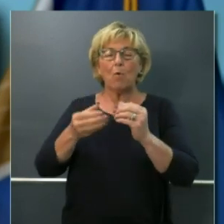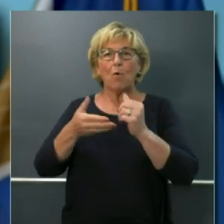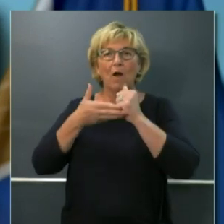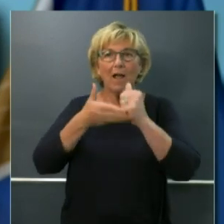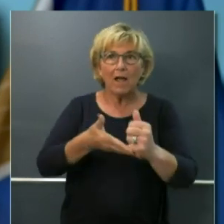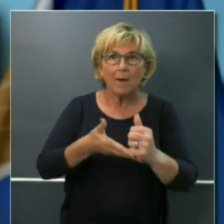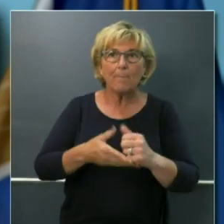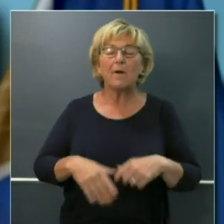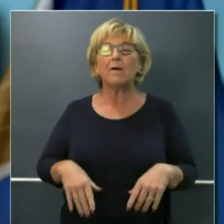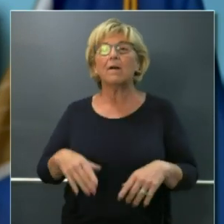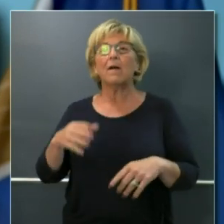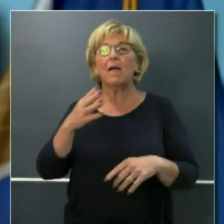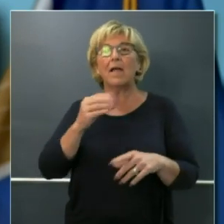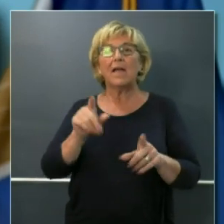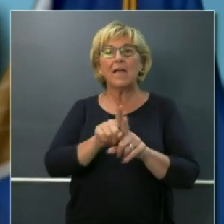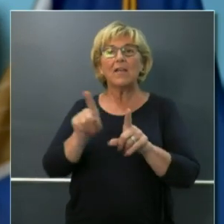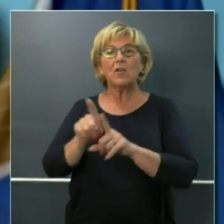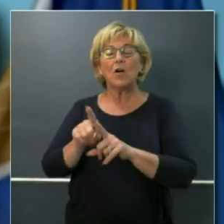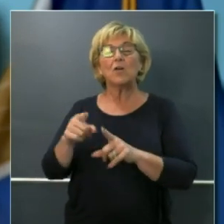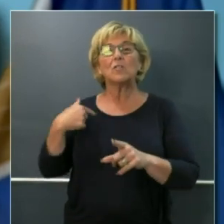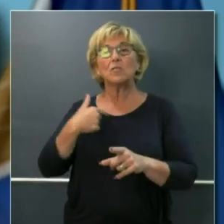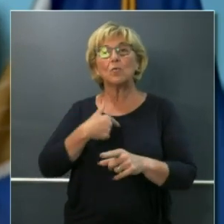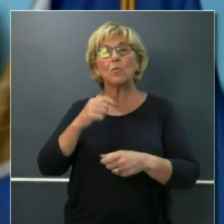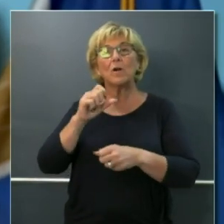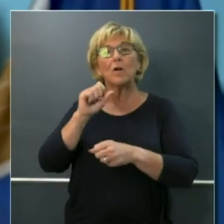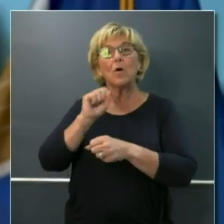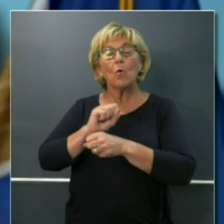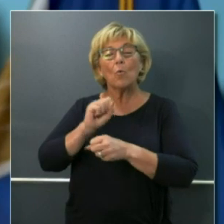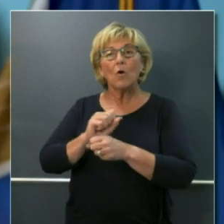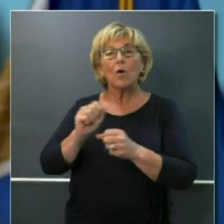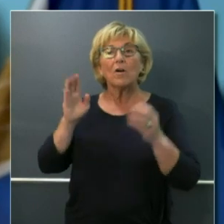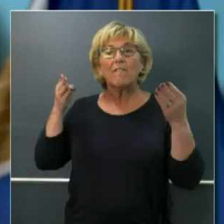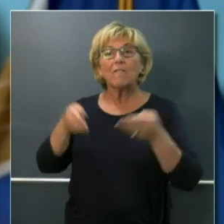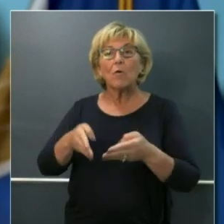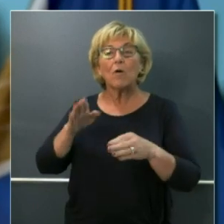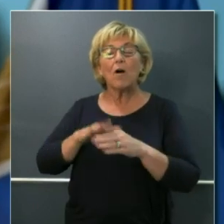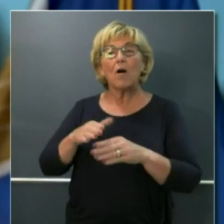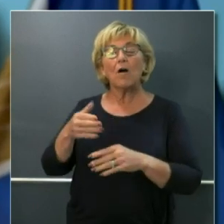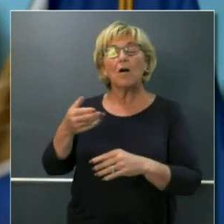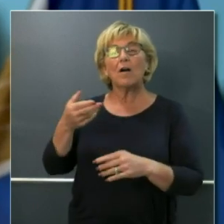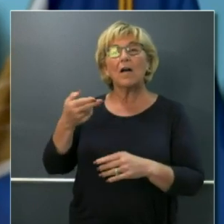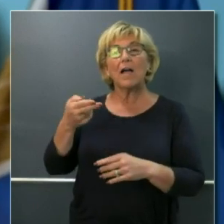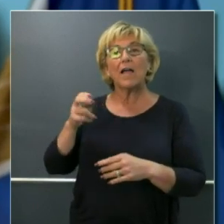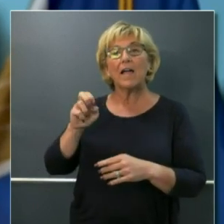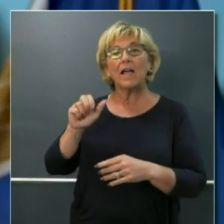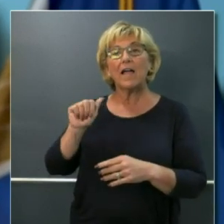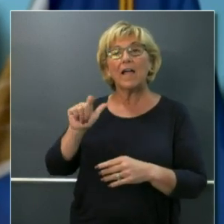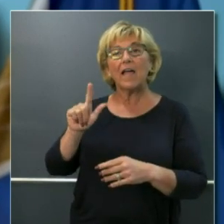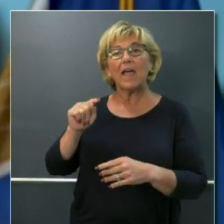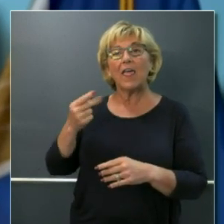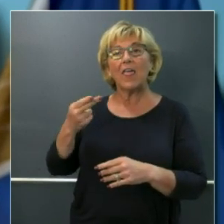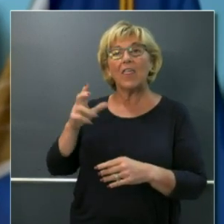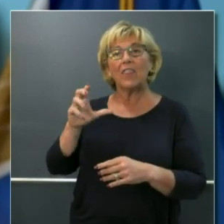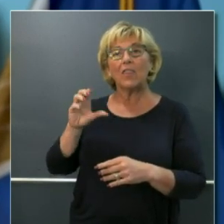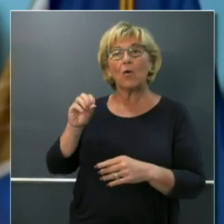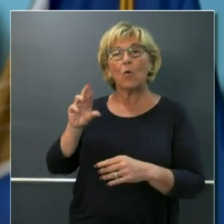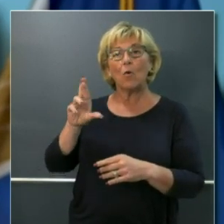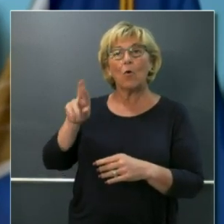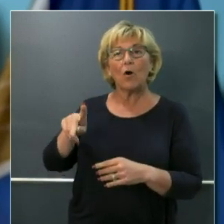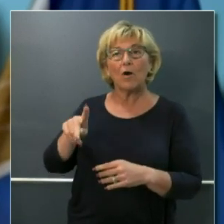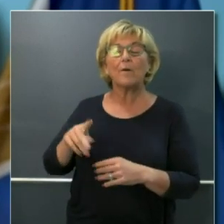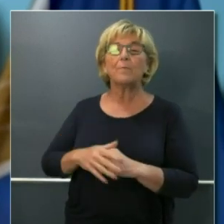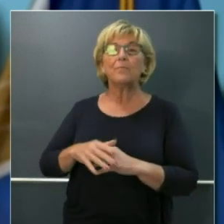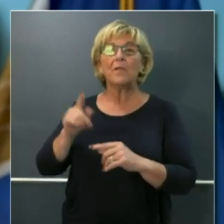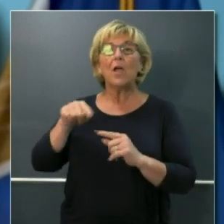through that health core adaptation and the workforce that we have now identified for a potential surge.